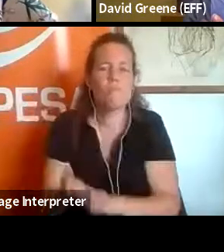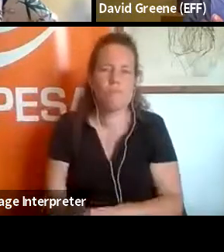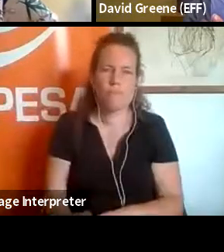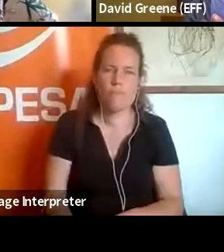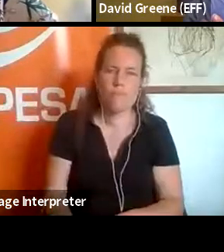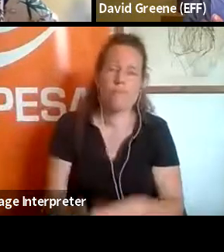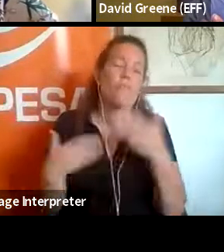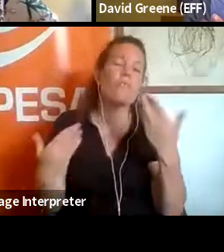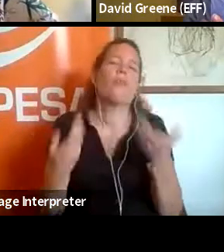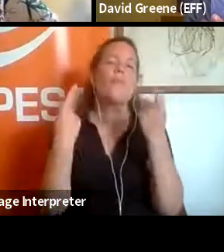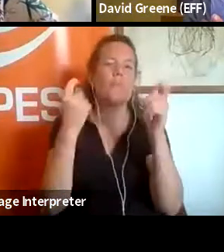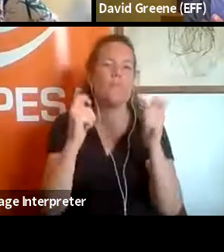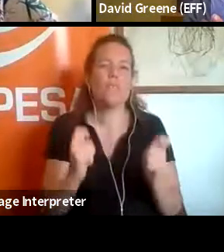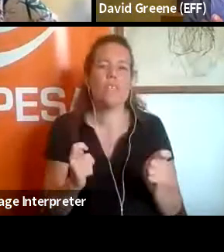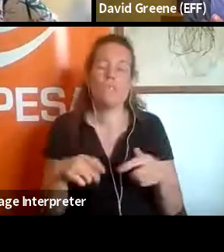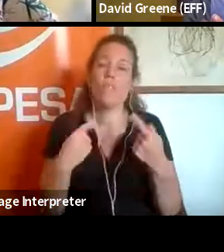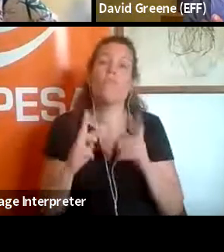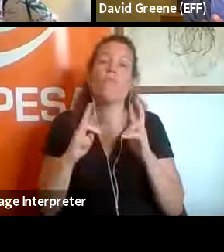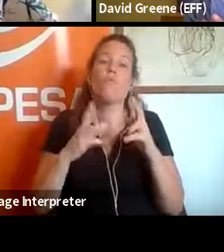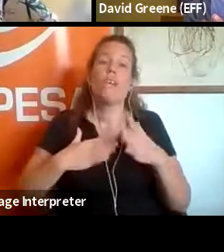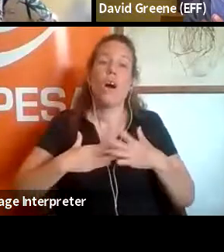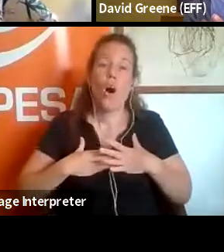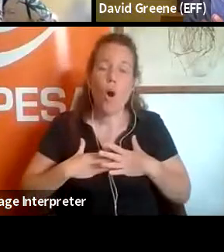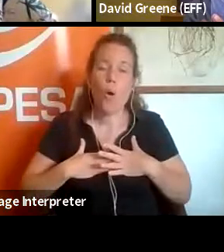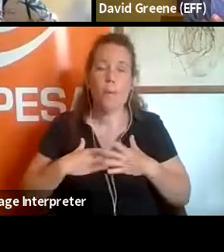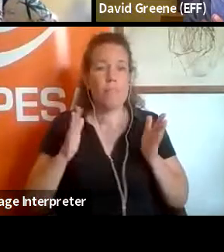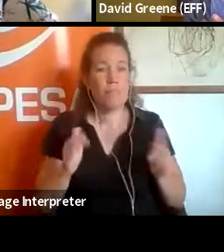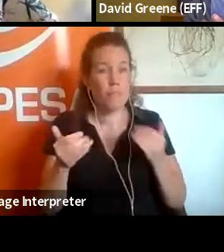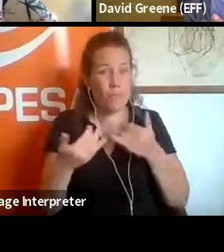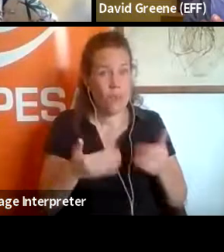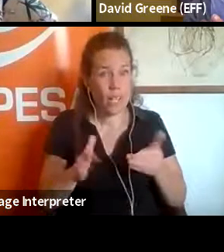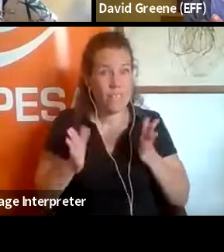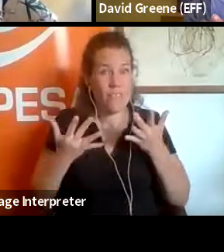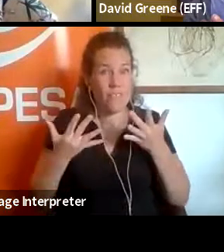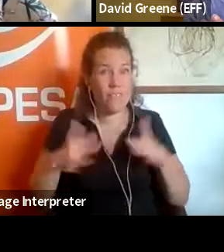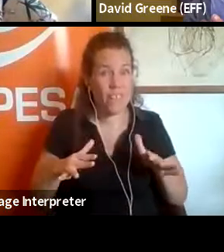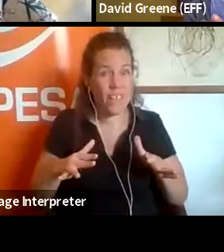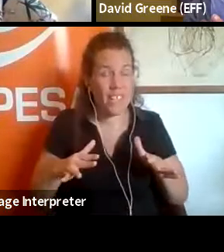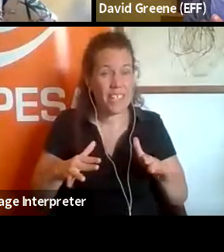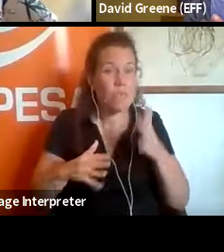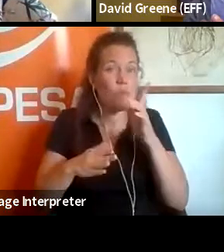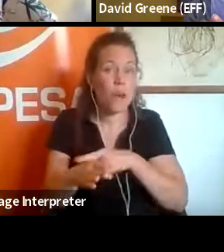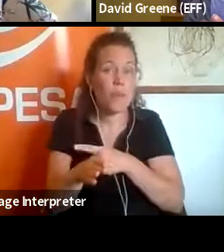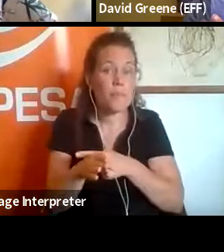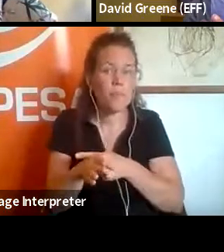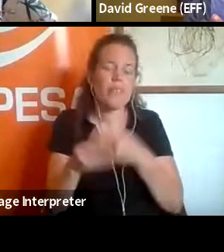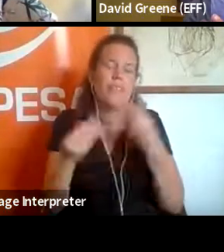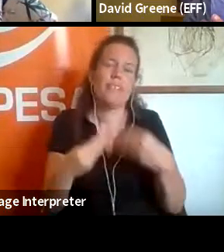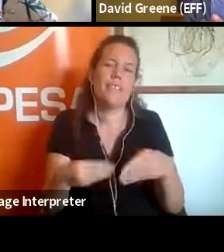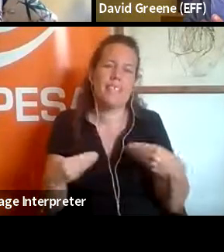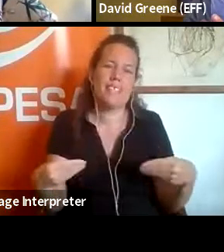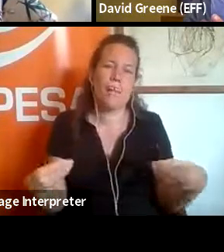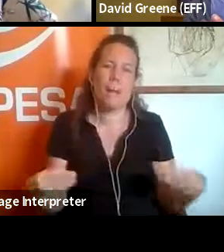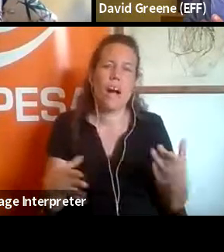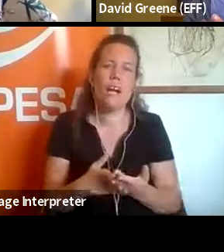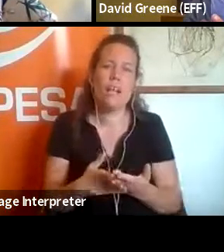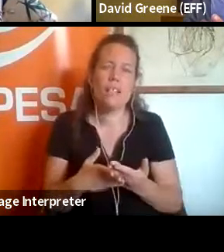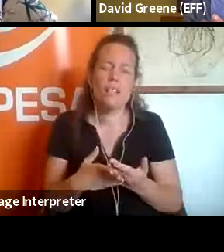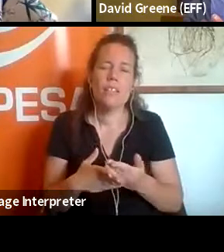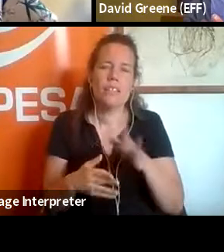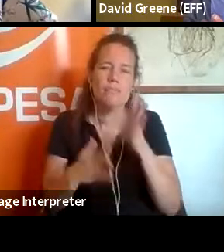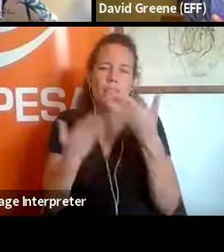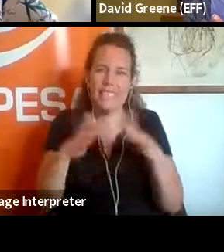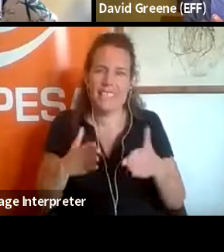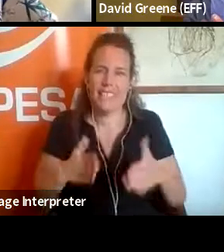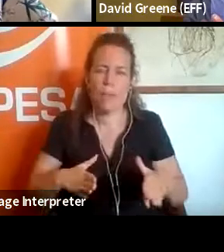these two, we hope to have the toolkits available by December, when the report will be launched